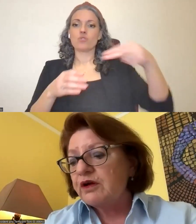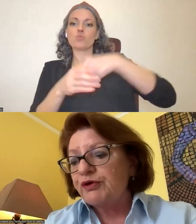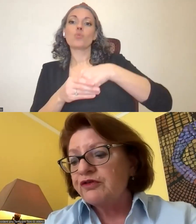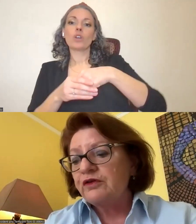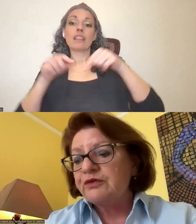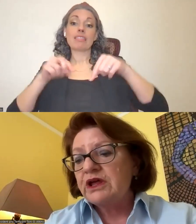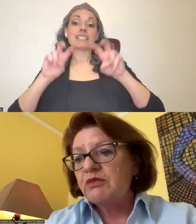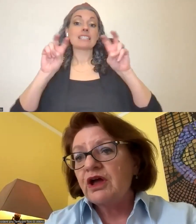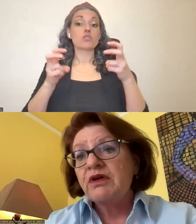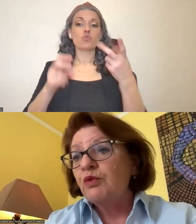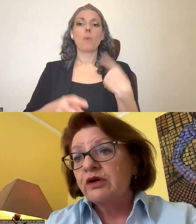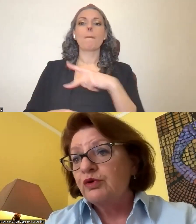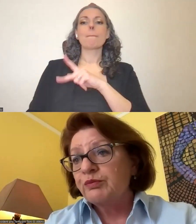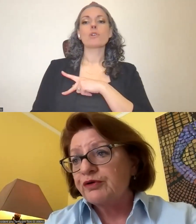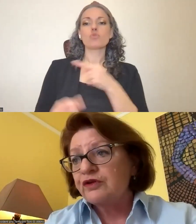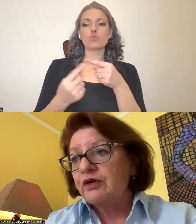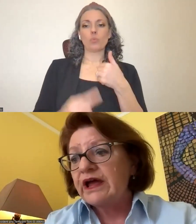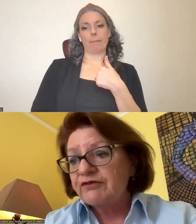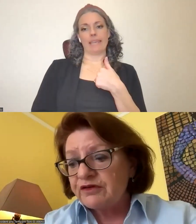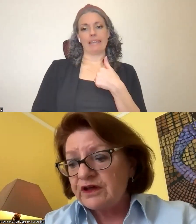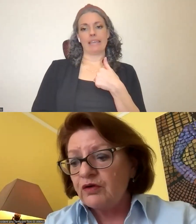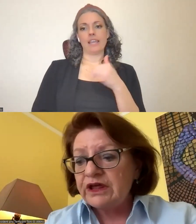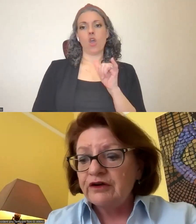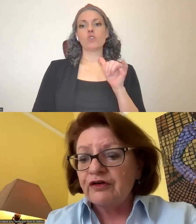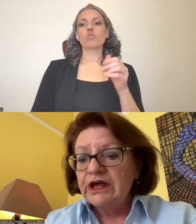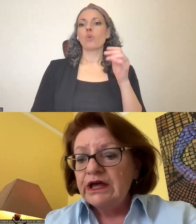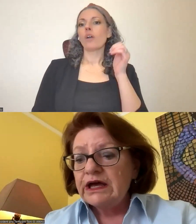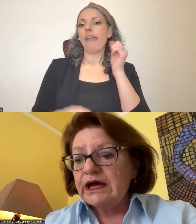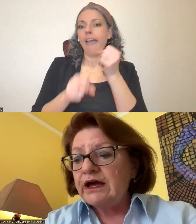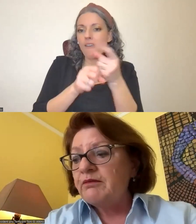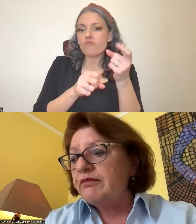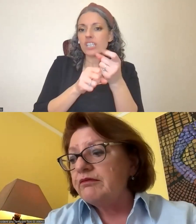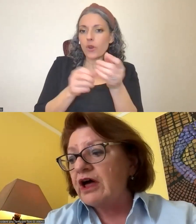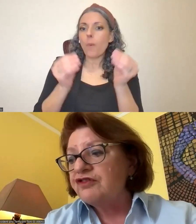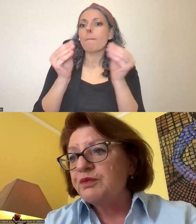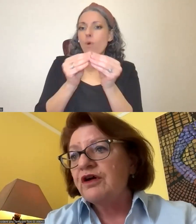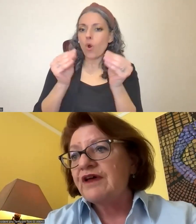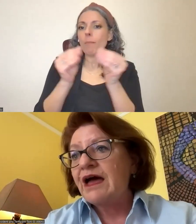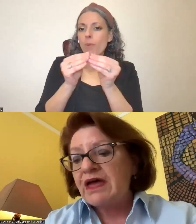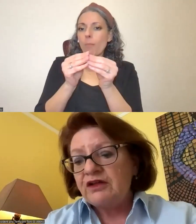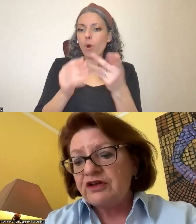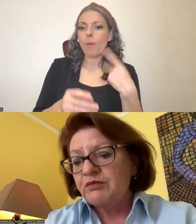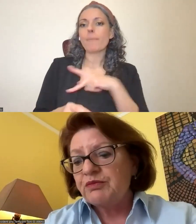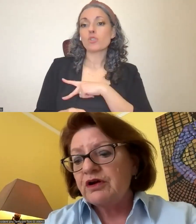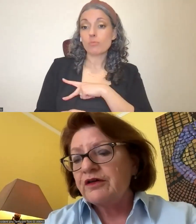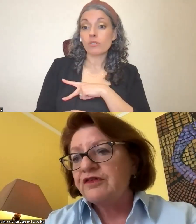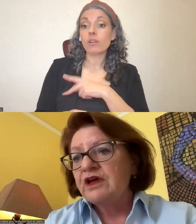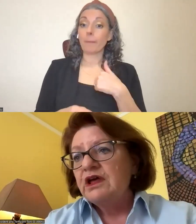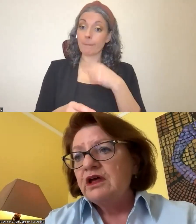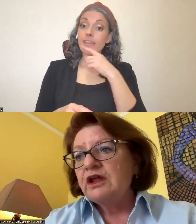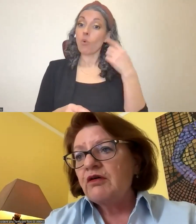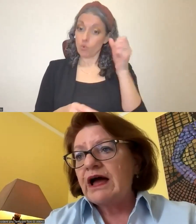is very personal to me and becoming more and more personal every single year. Not just because I'm aging, but